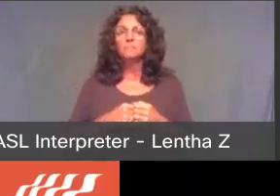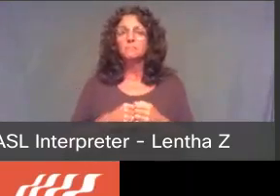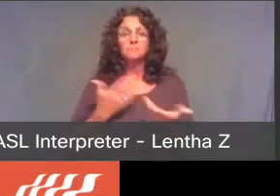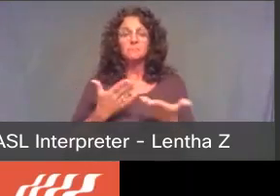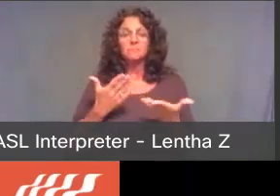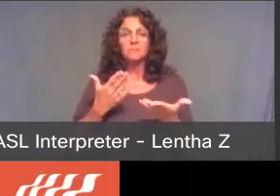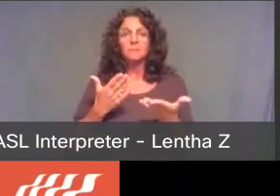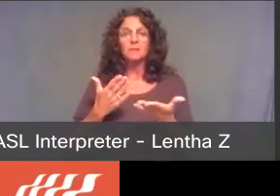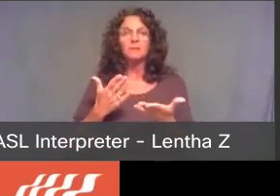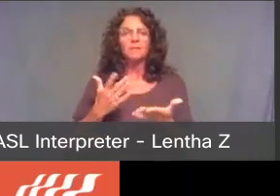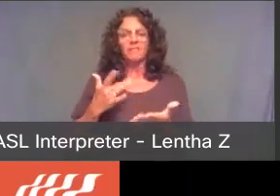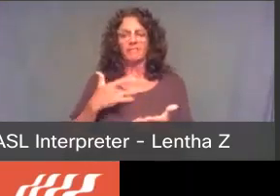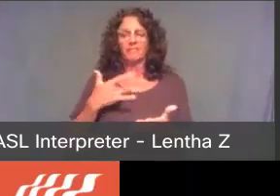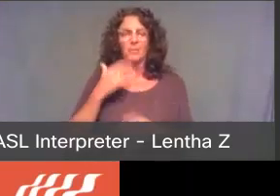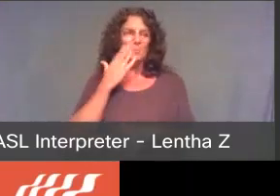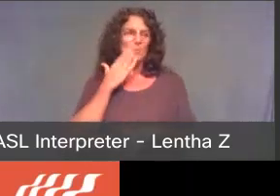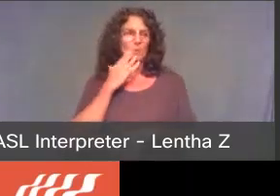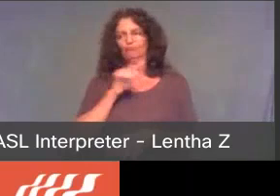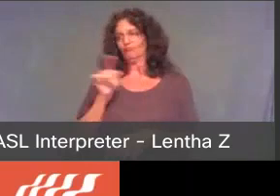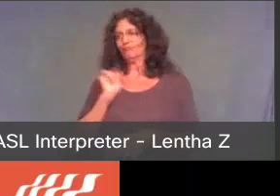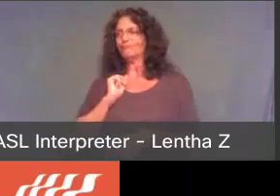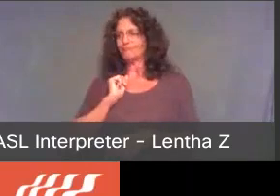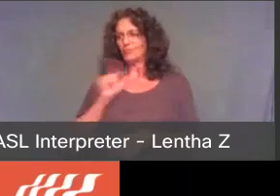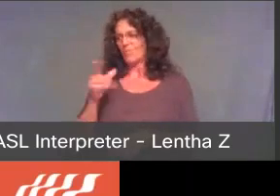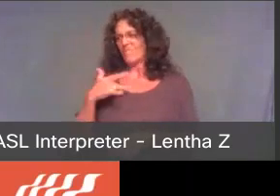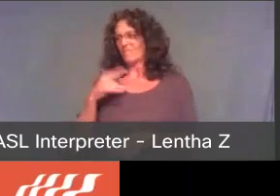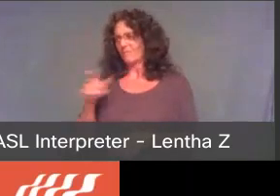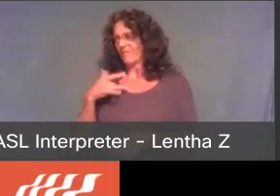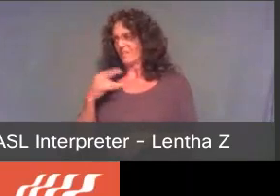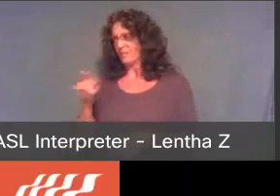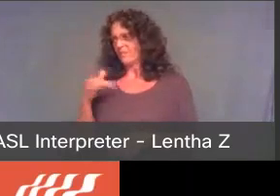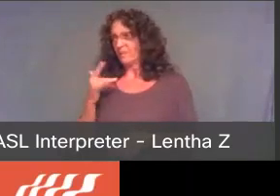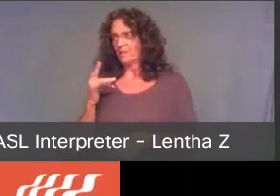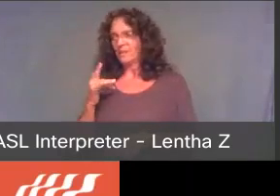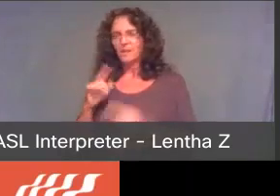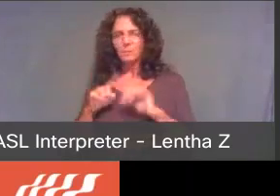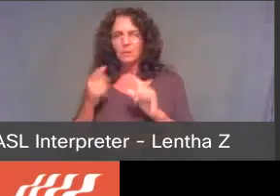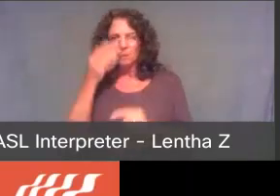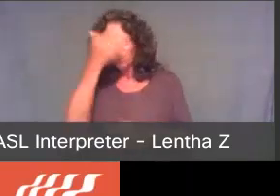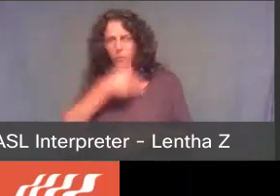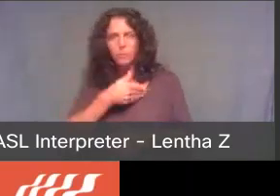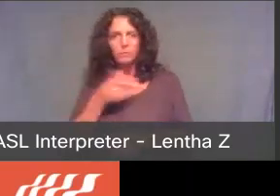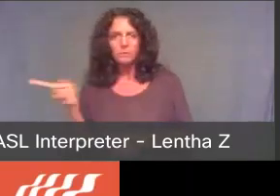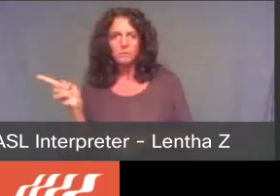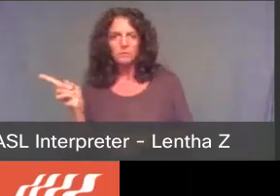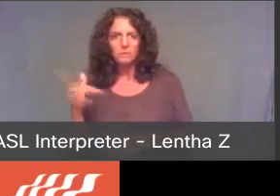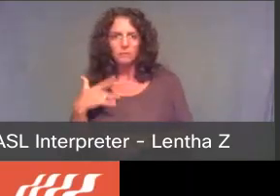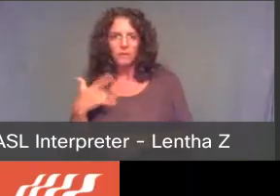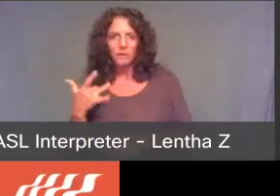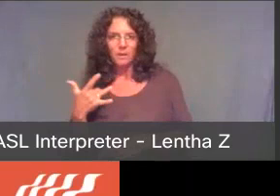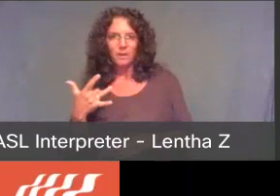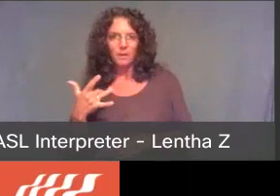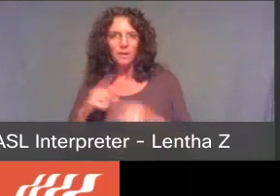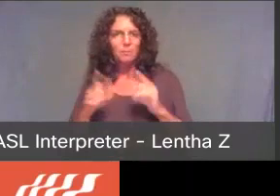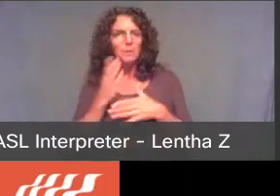like to think that we know everything, and we like to be kind of in control and the most knowledgeable, but there are things that we just don't understand.